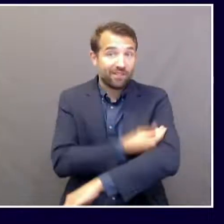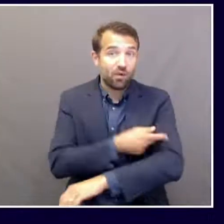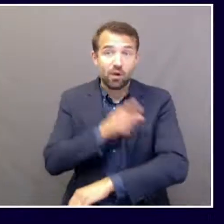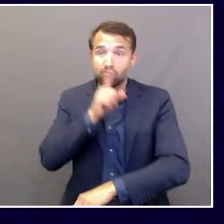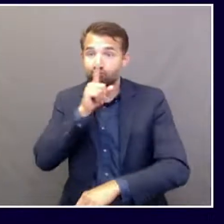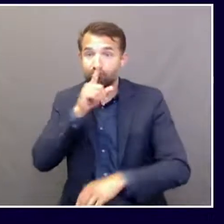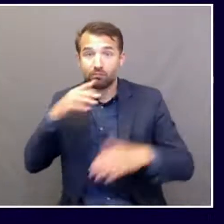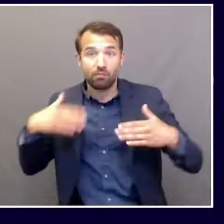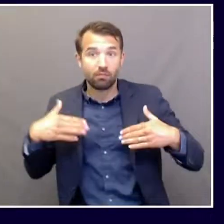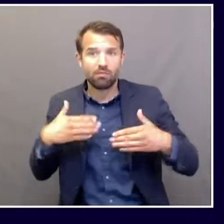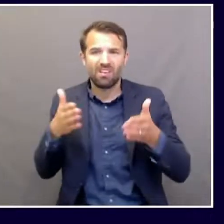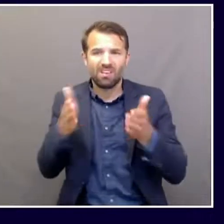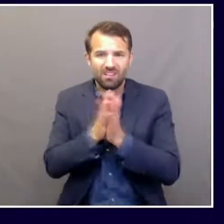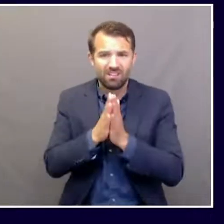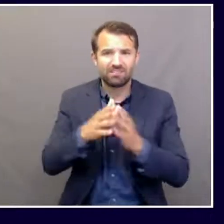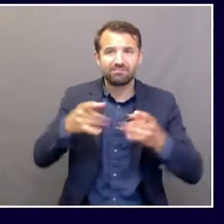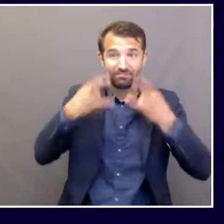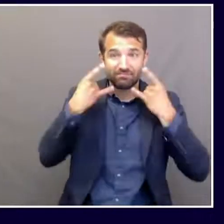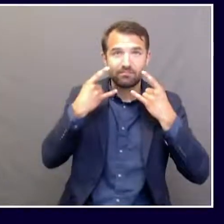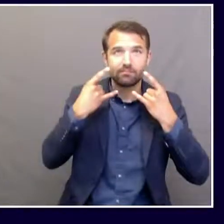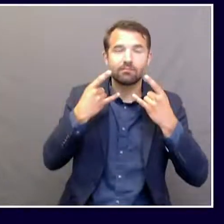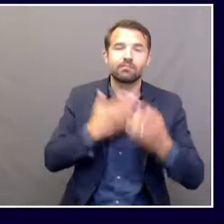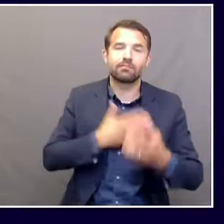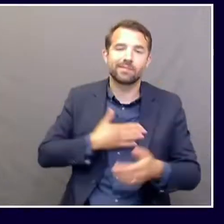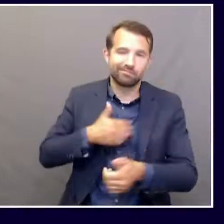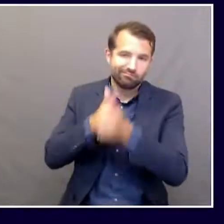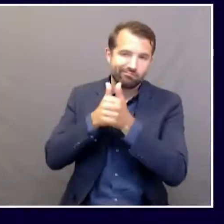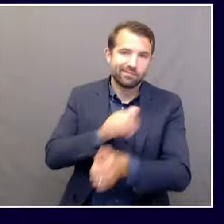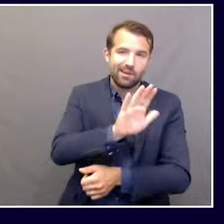applies. Okay, thank you.